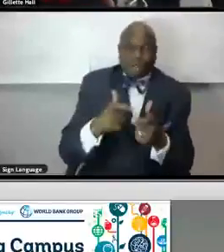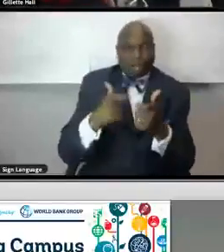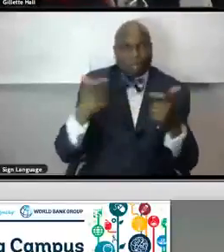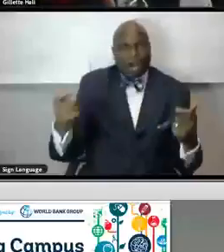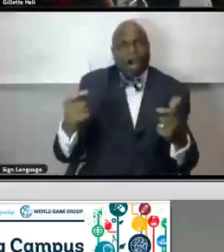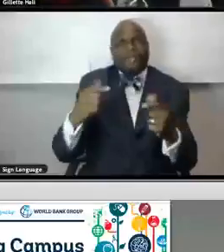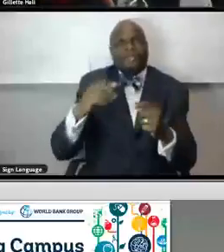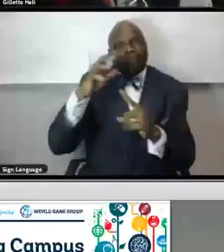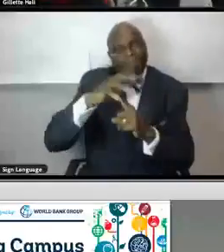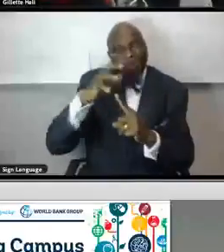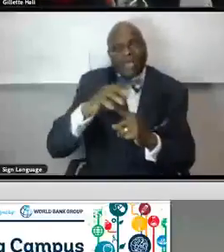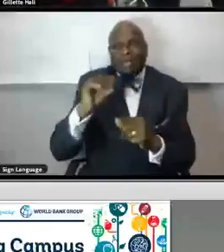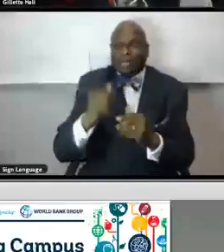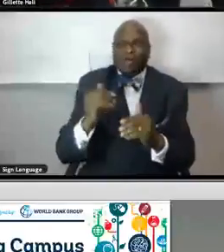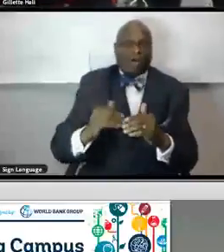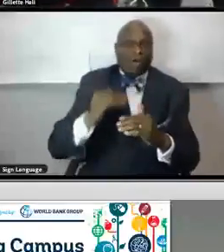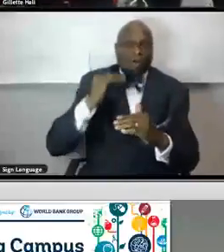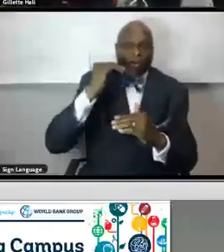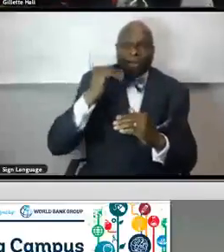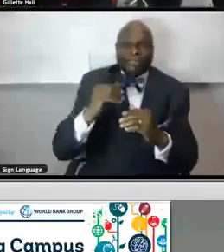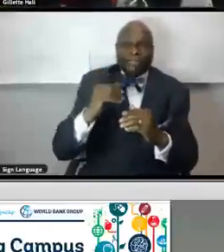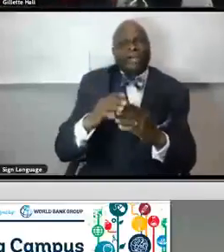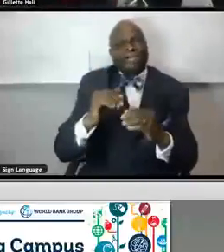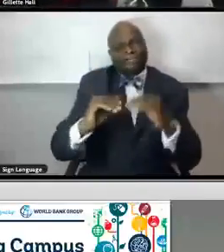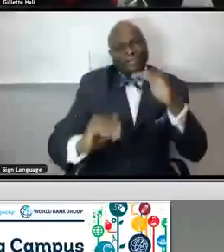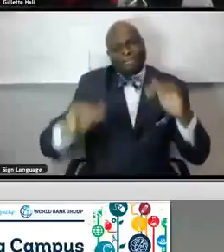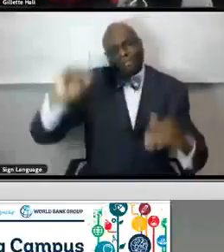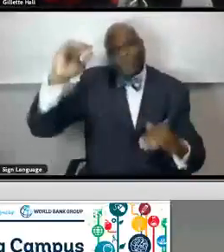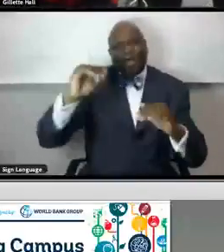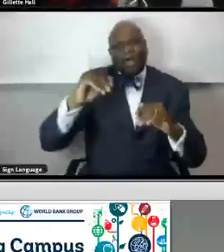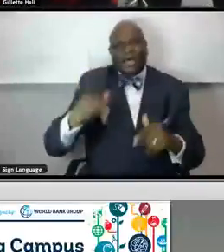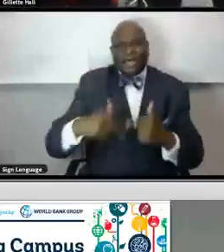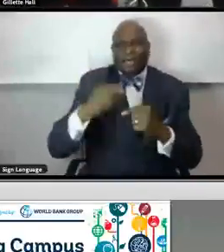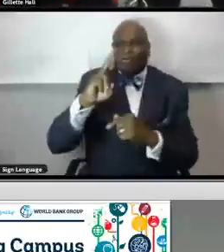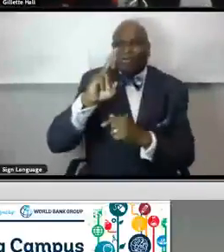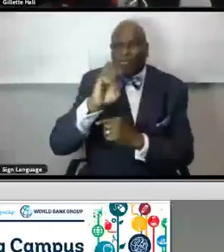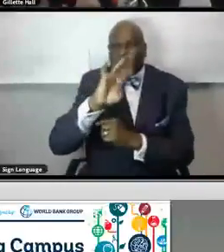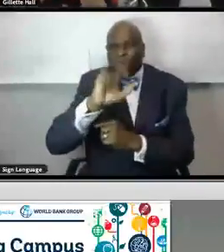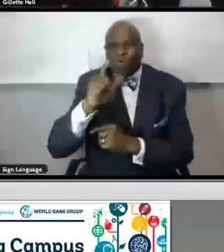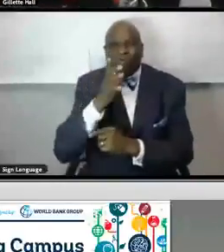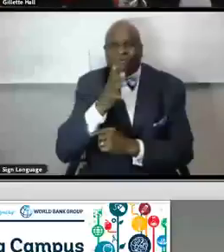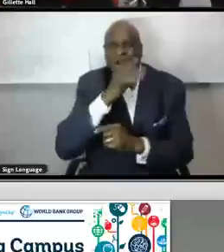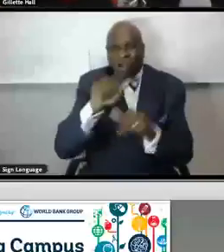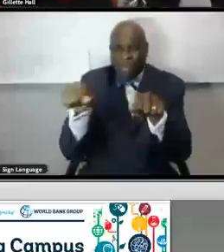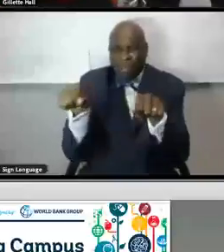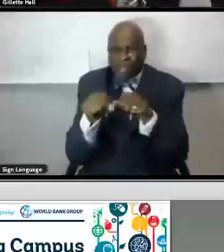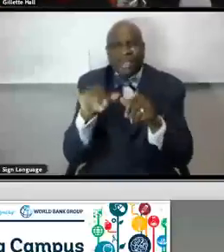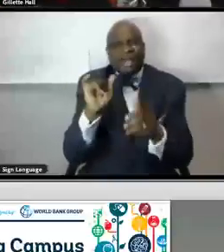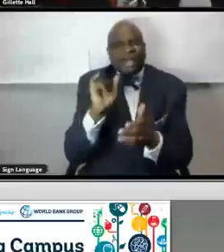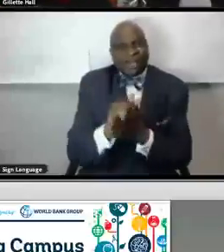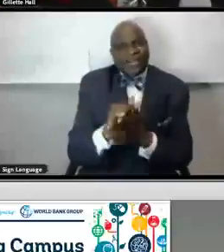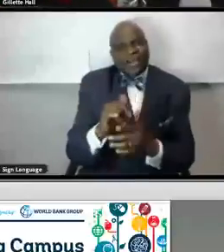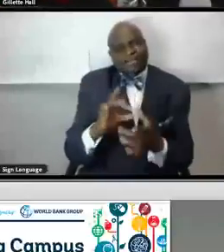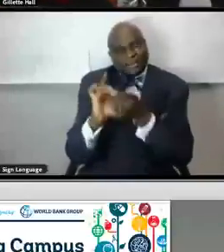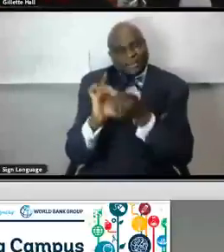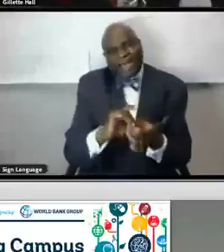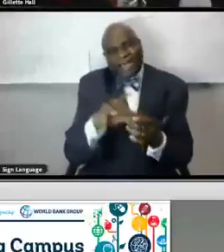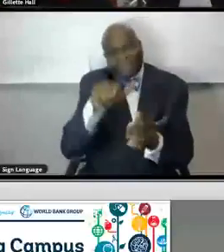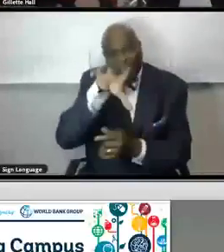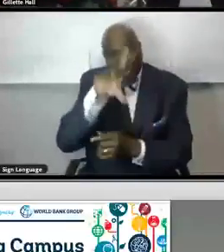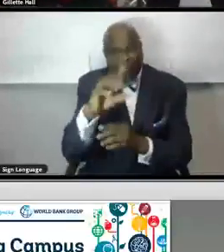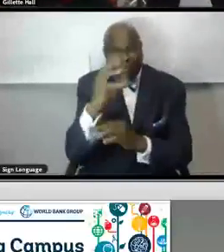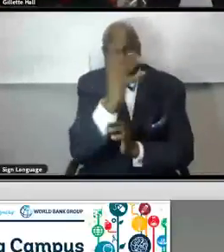proportions of them, they are disproportionately in rural areas, and that their ties to lands and